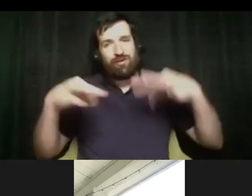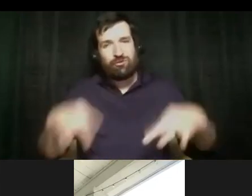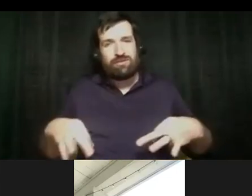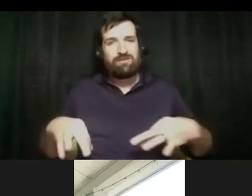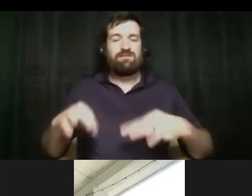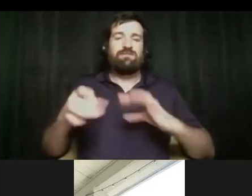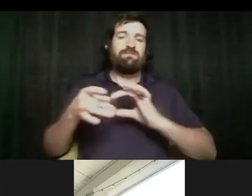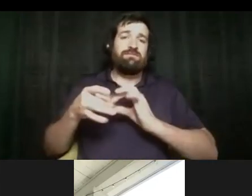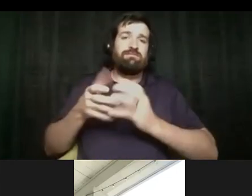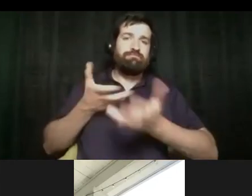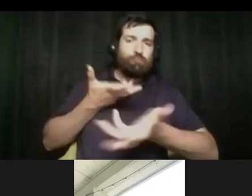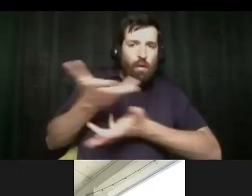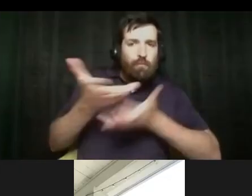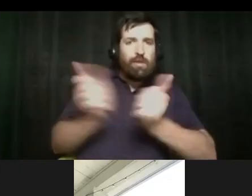another,